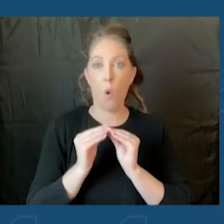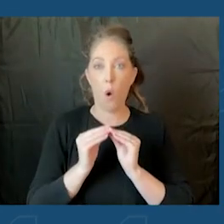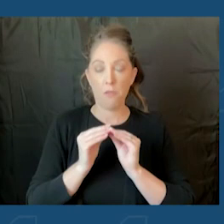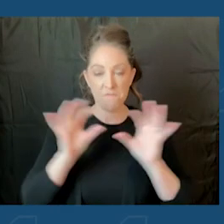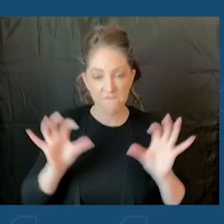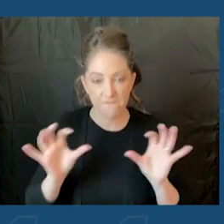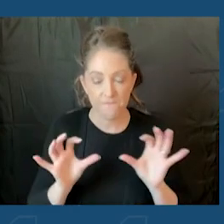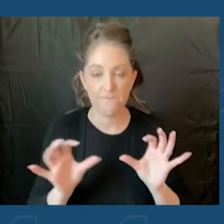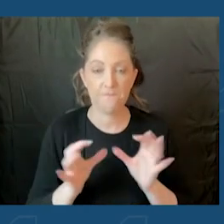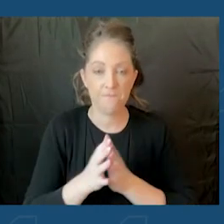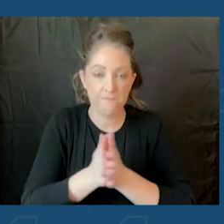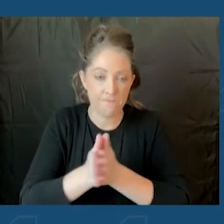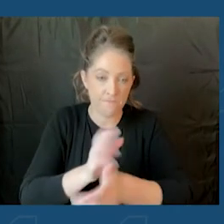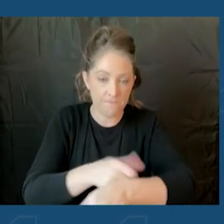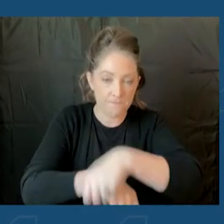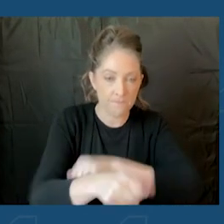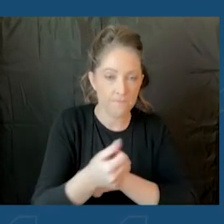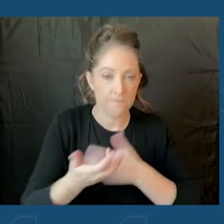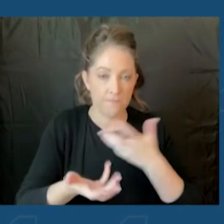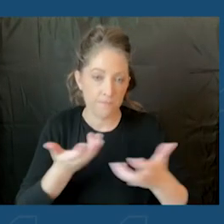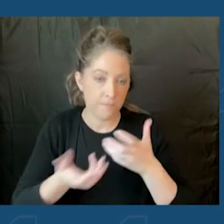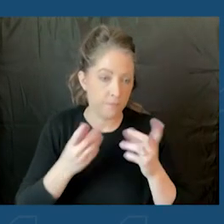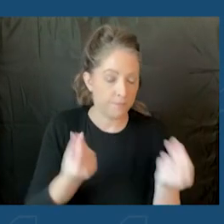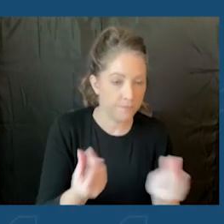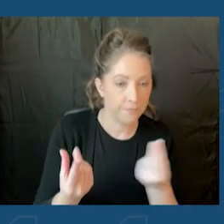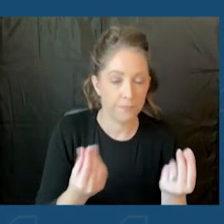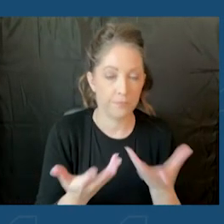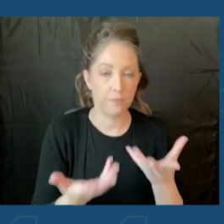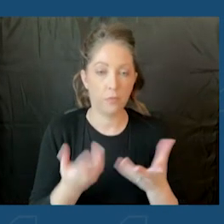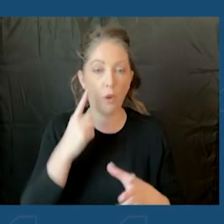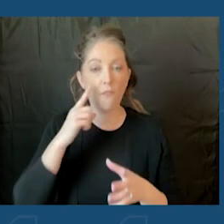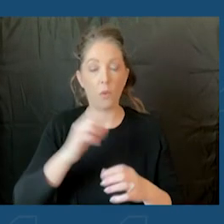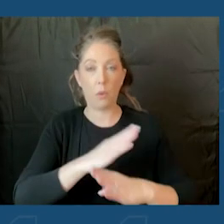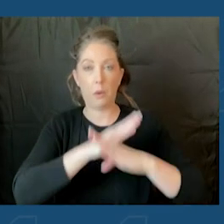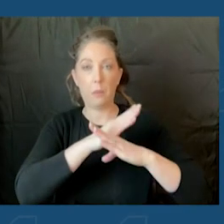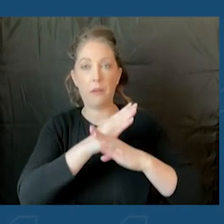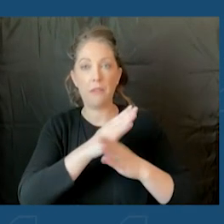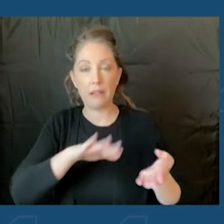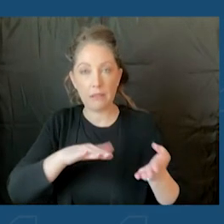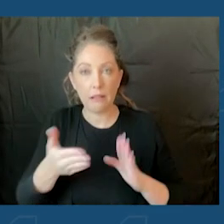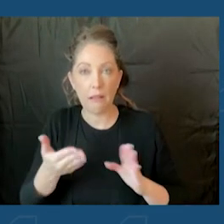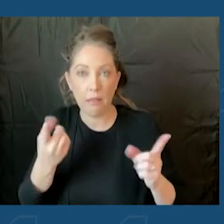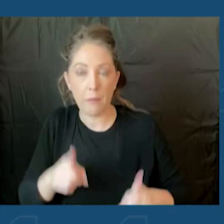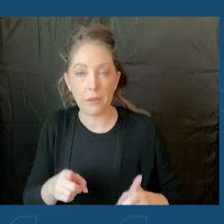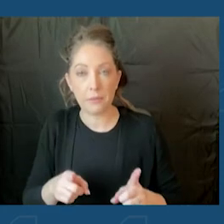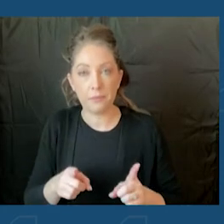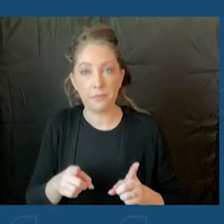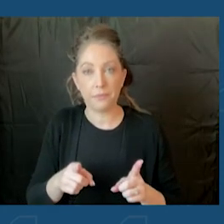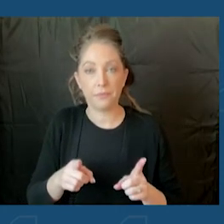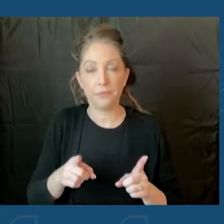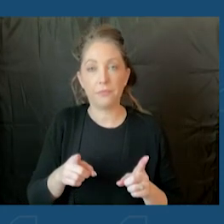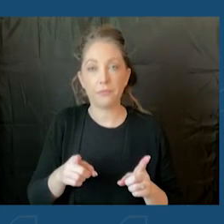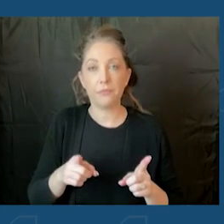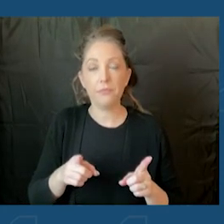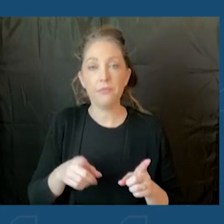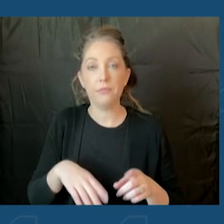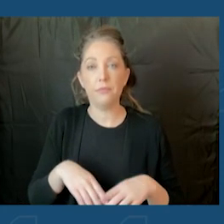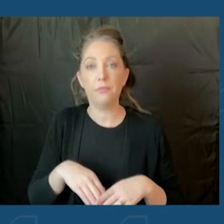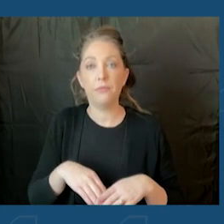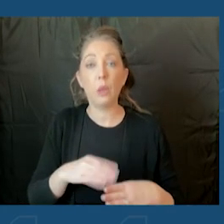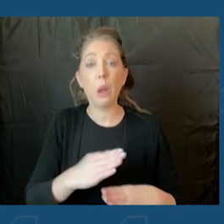we must to prevent death from happening, to prevent innocent lives from being